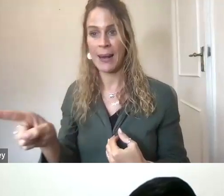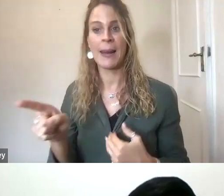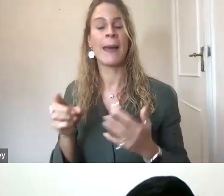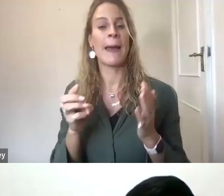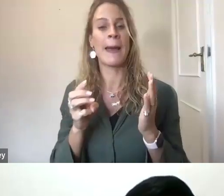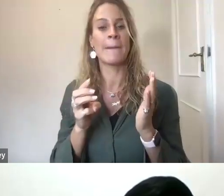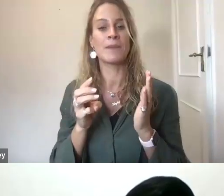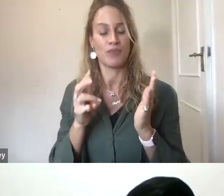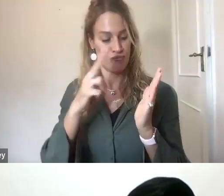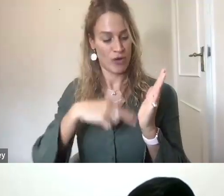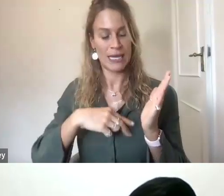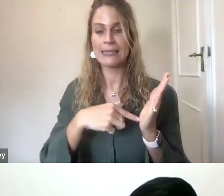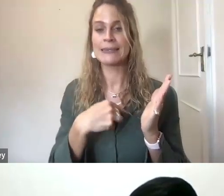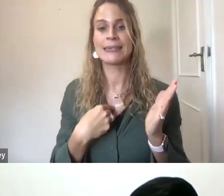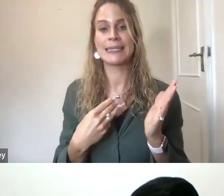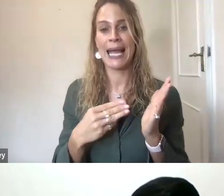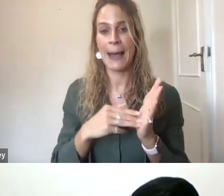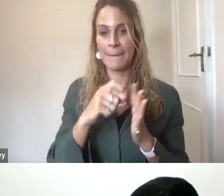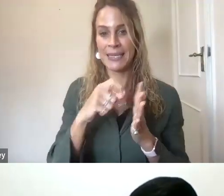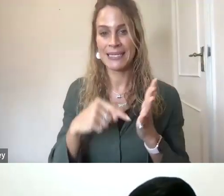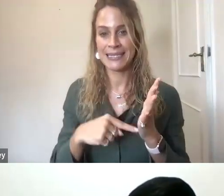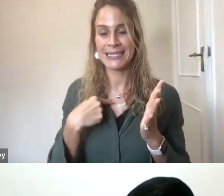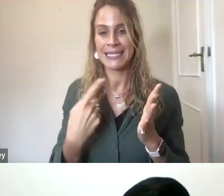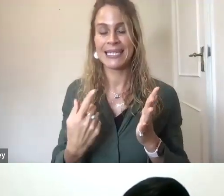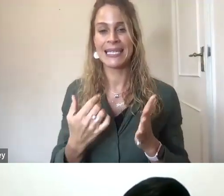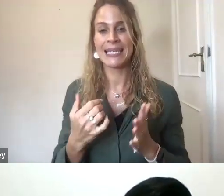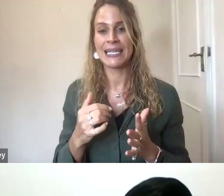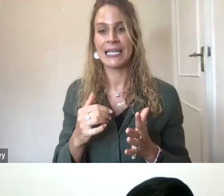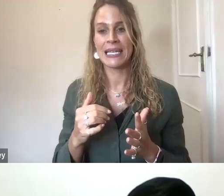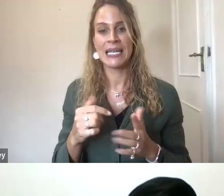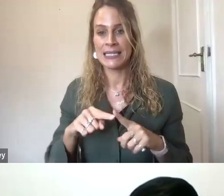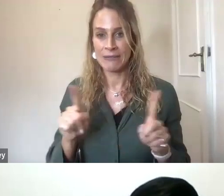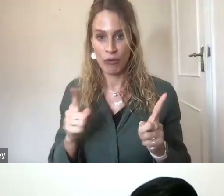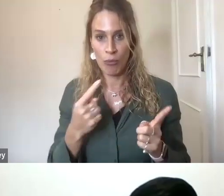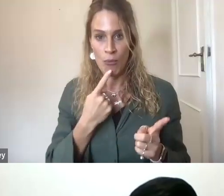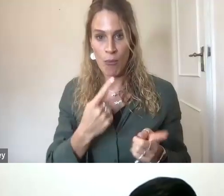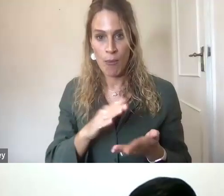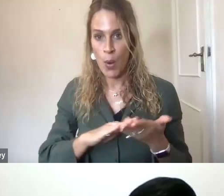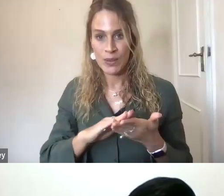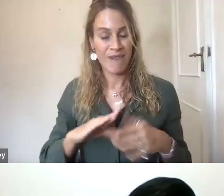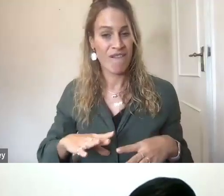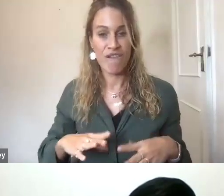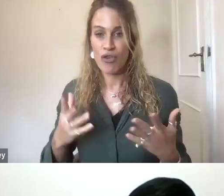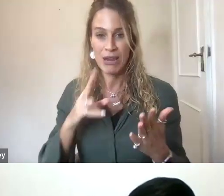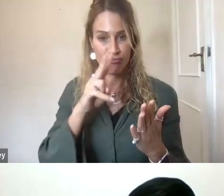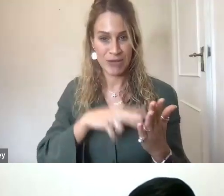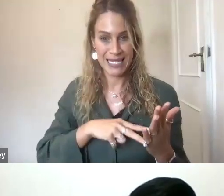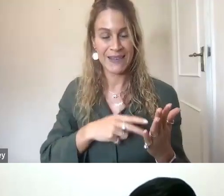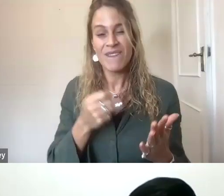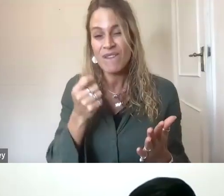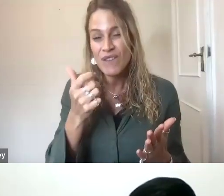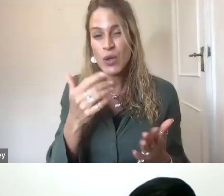read Fresh and Salt, Focus on Water, and our archive for free for a couple more